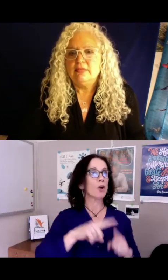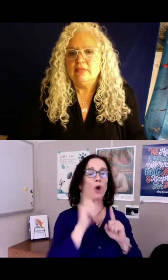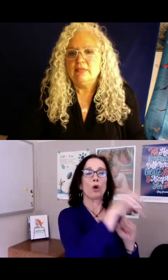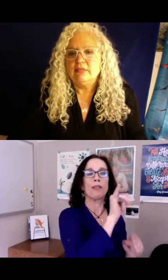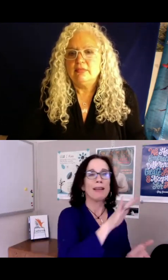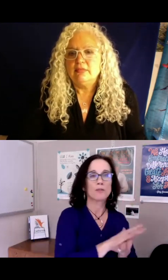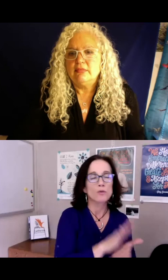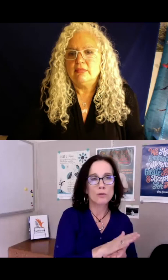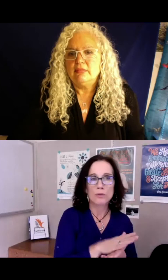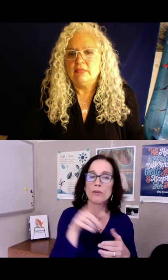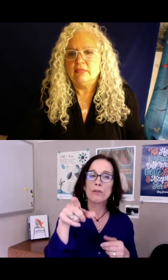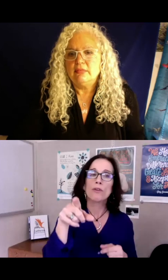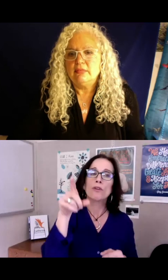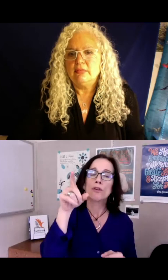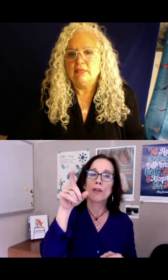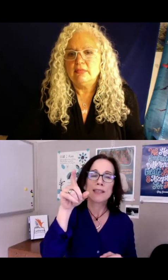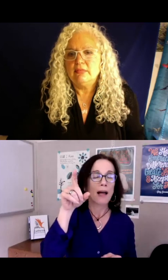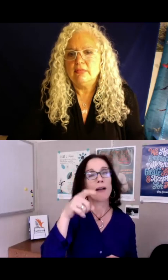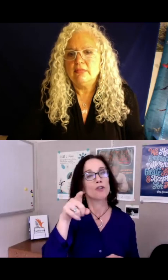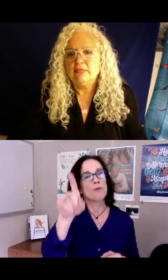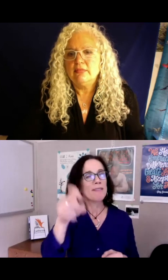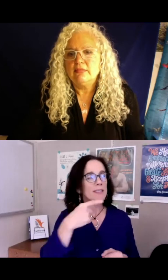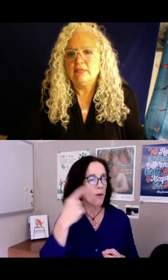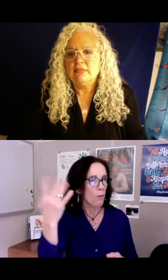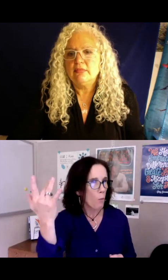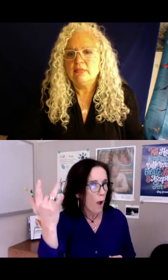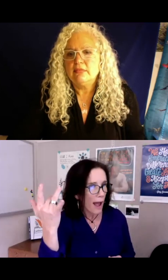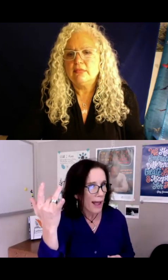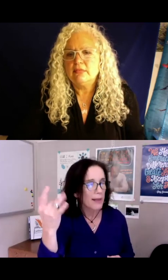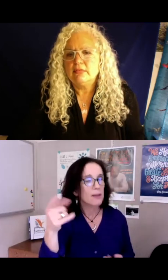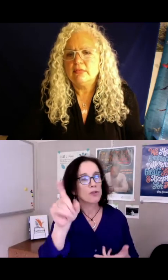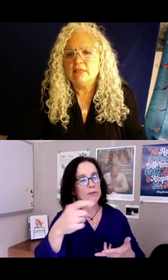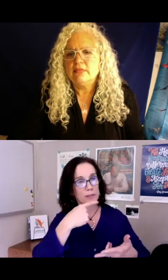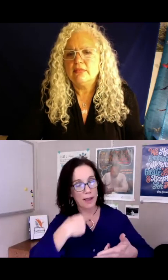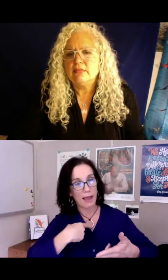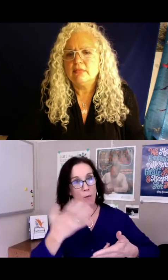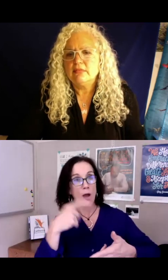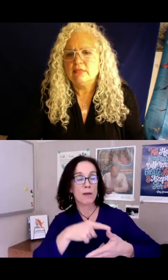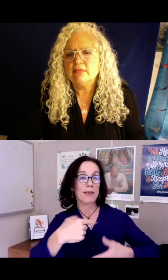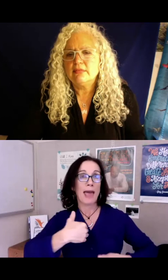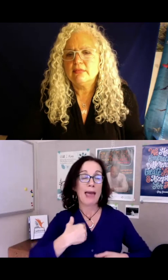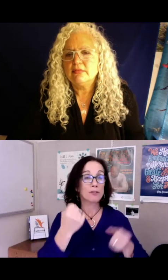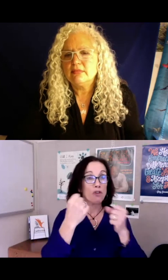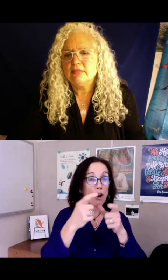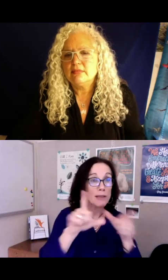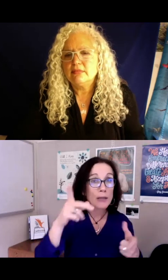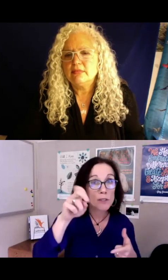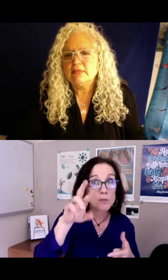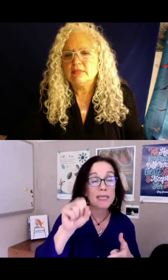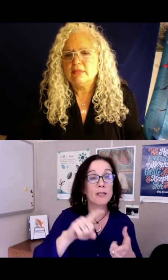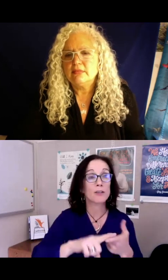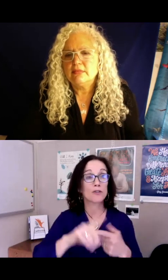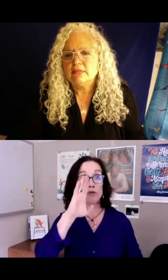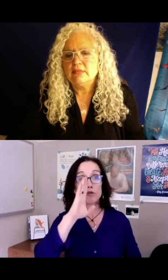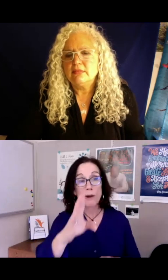emphasize, you can't say, oh, I want my kid to go to that school. You have to say why. You have to say, because